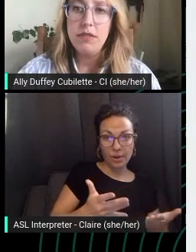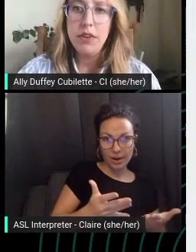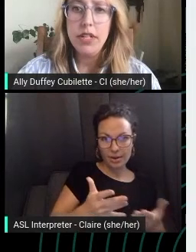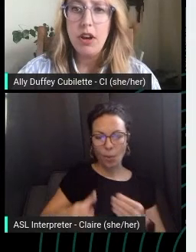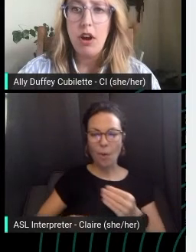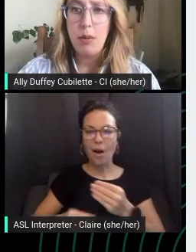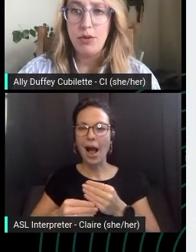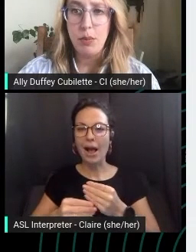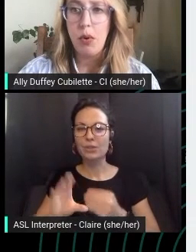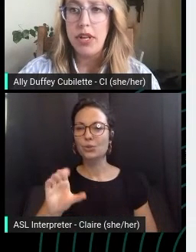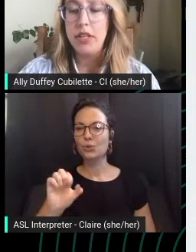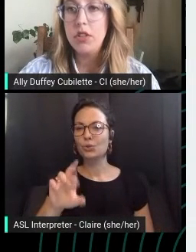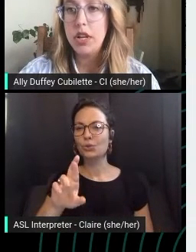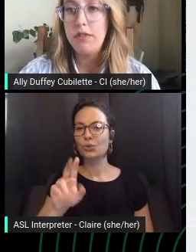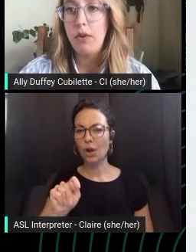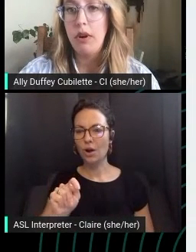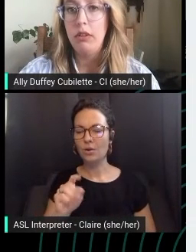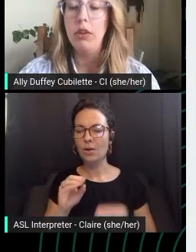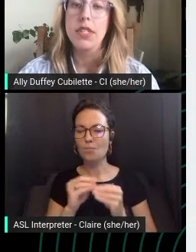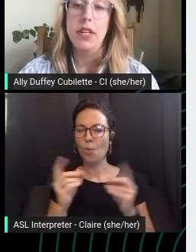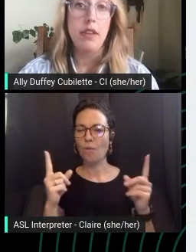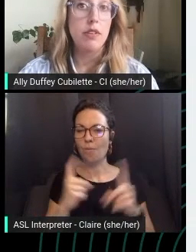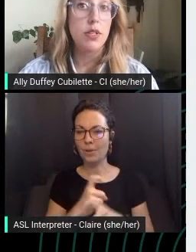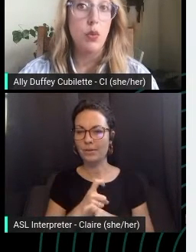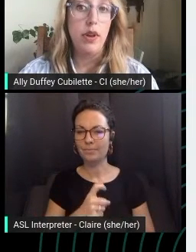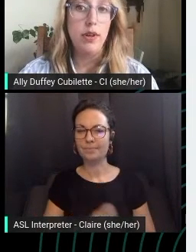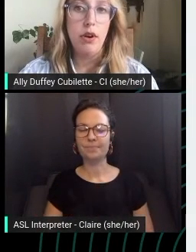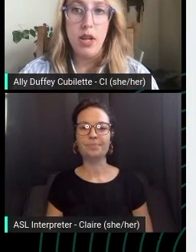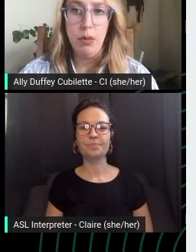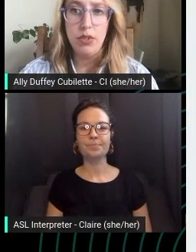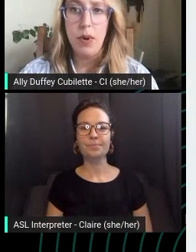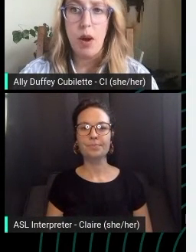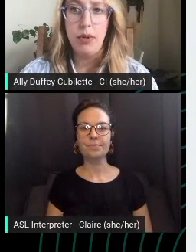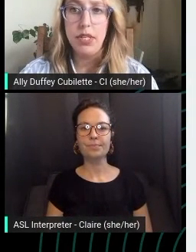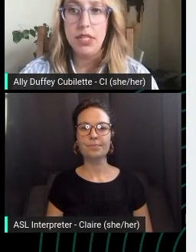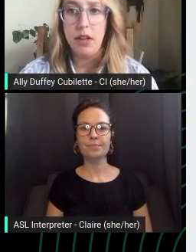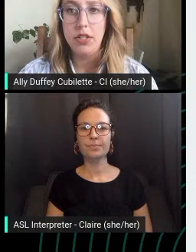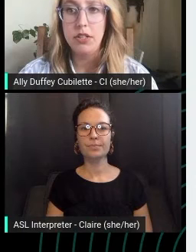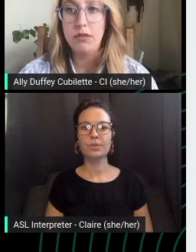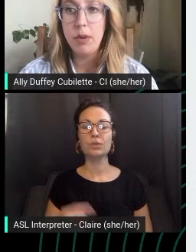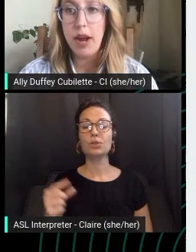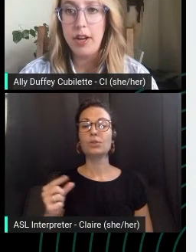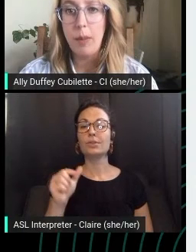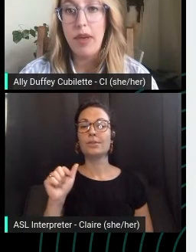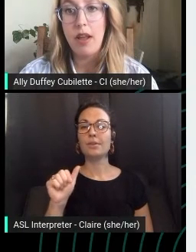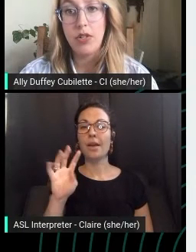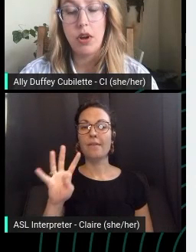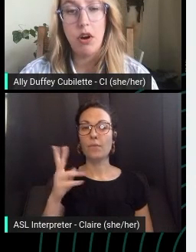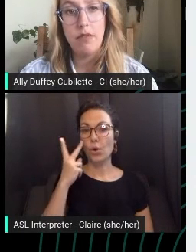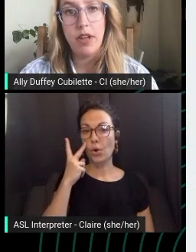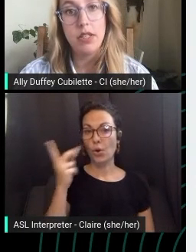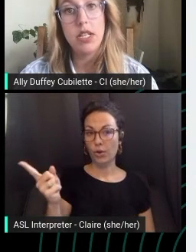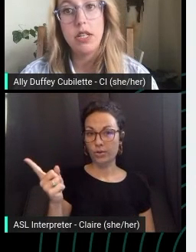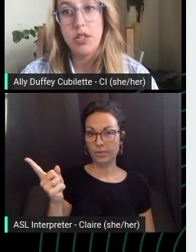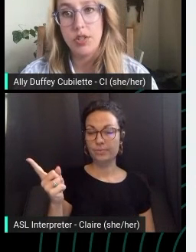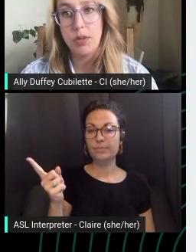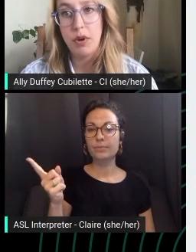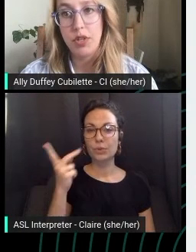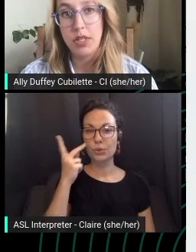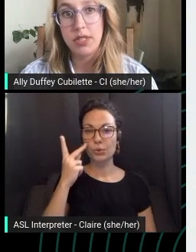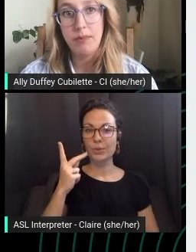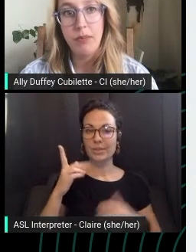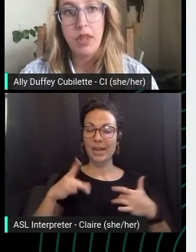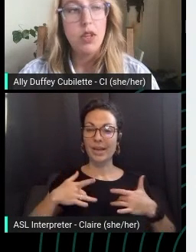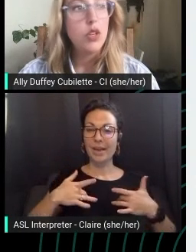The default e-commerce report in GA4 looks like this when you're able to properly send view item and add to cart events in addition